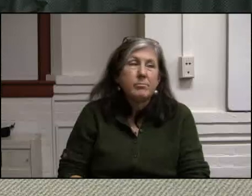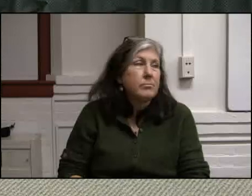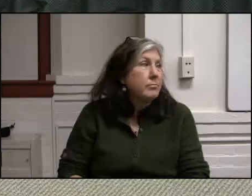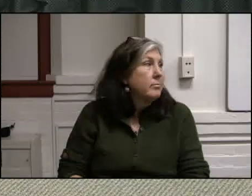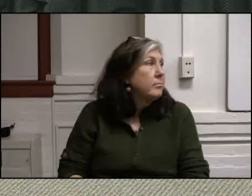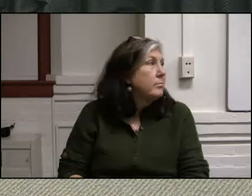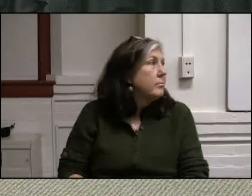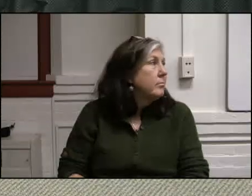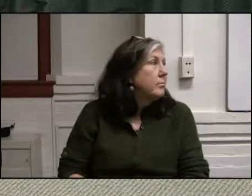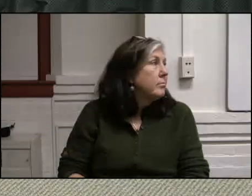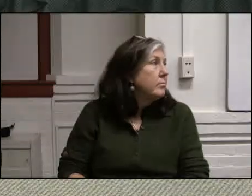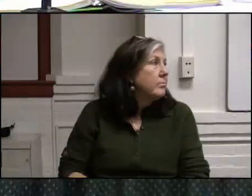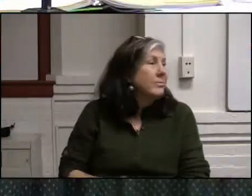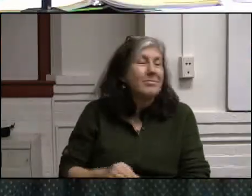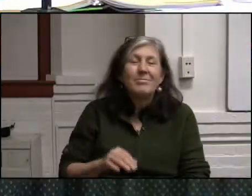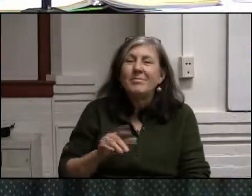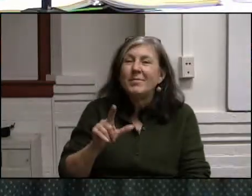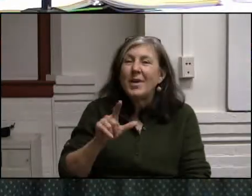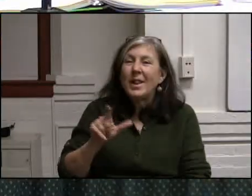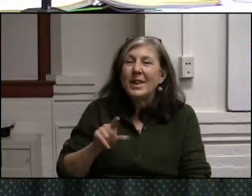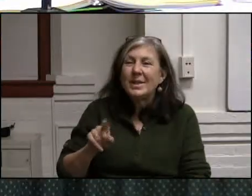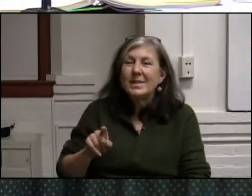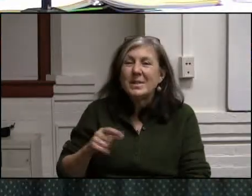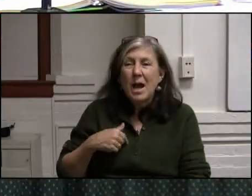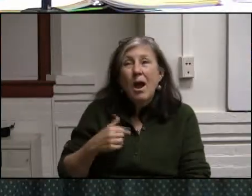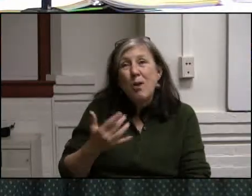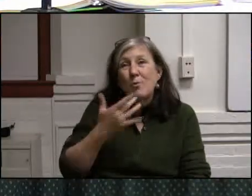I vote for the 5 or 10 minutes.